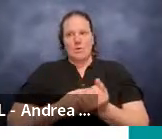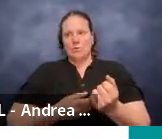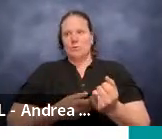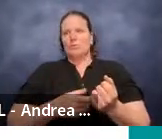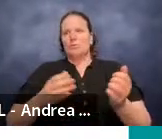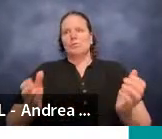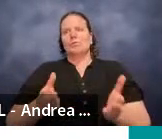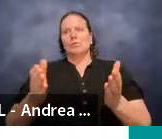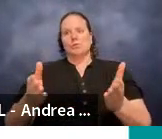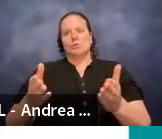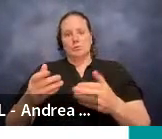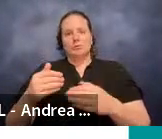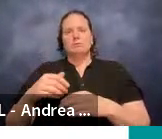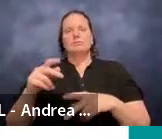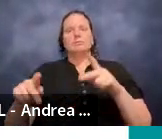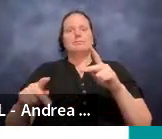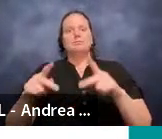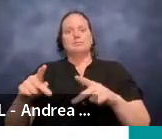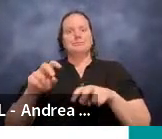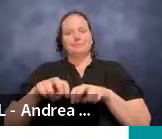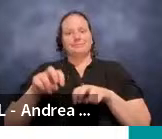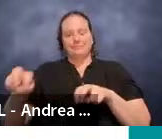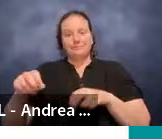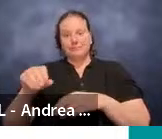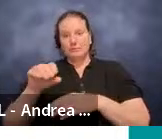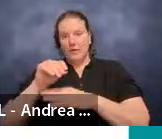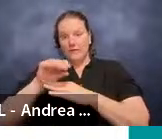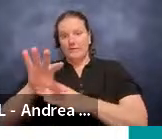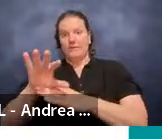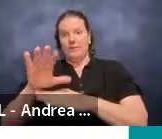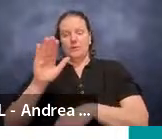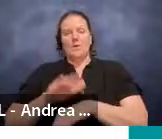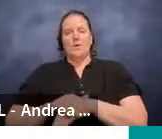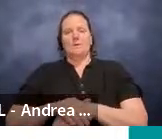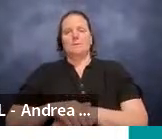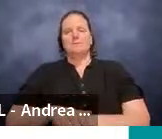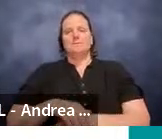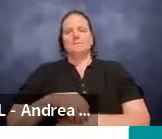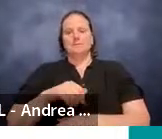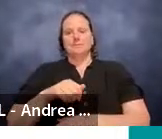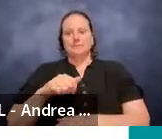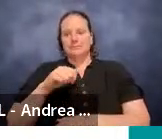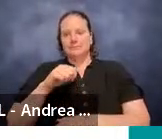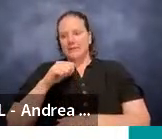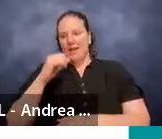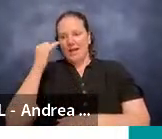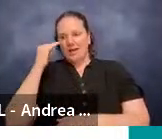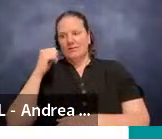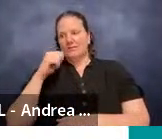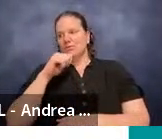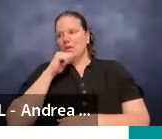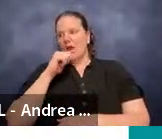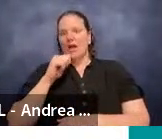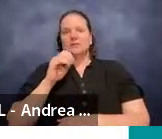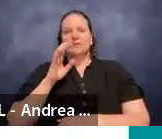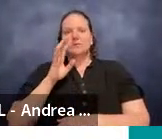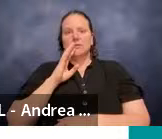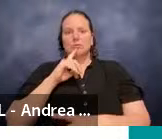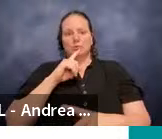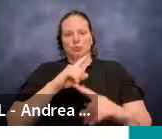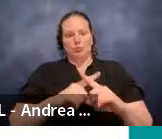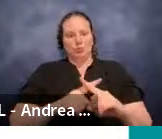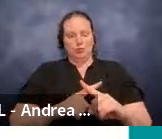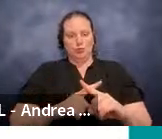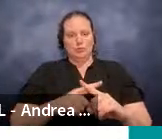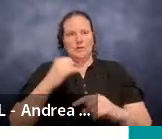panelists to turn on your video. Please keep your audio on mute when not speaking. If you experience technical difficulties, please contact program